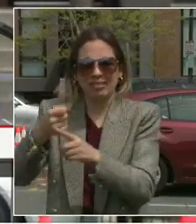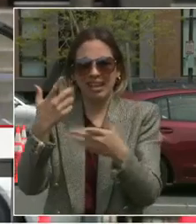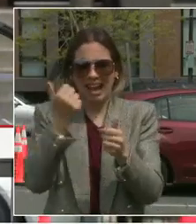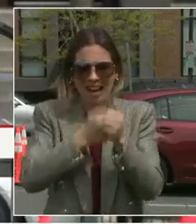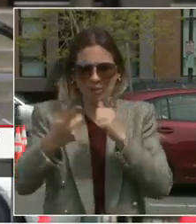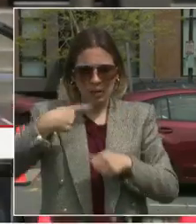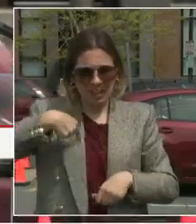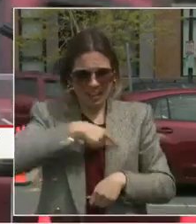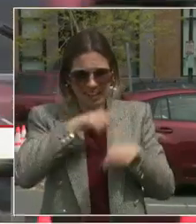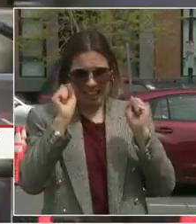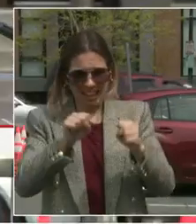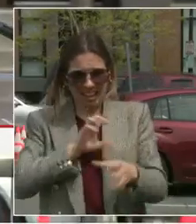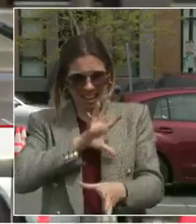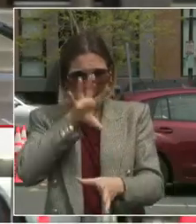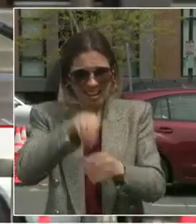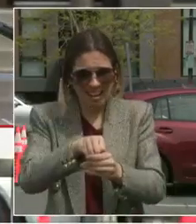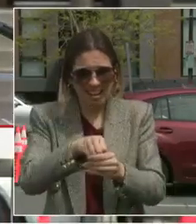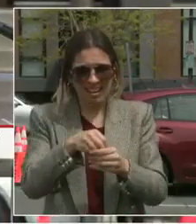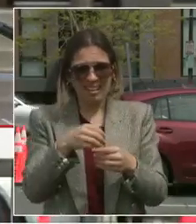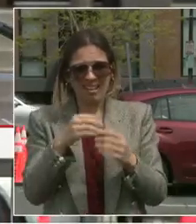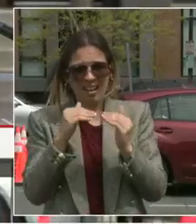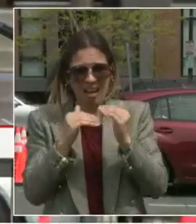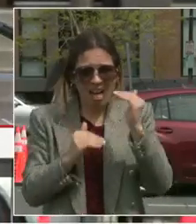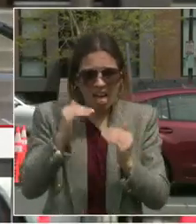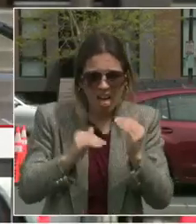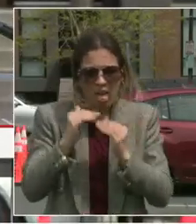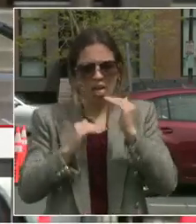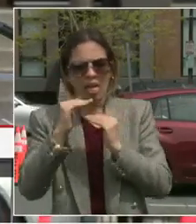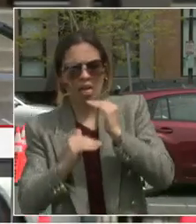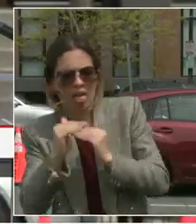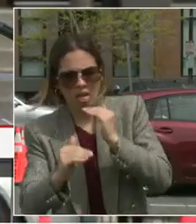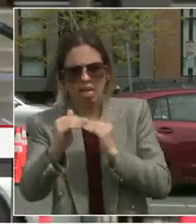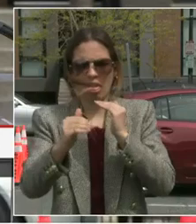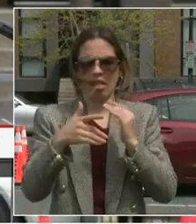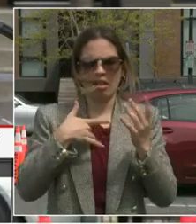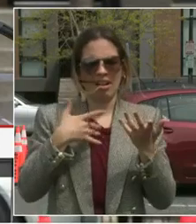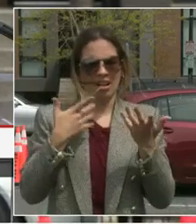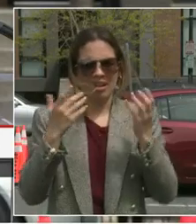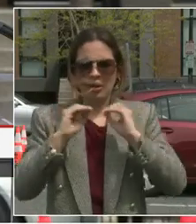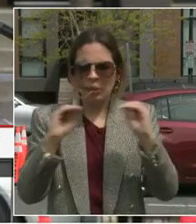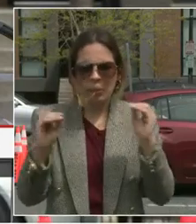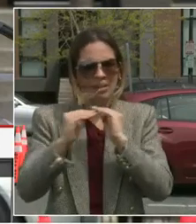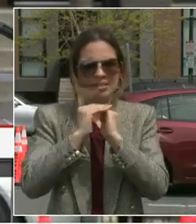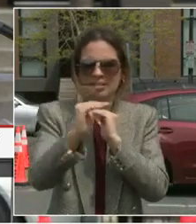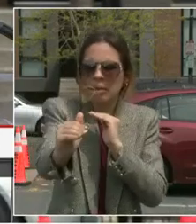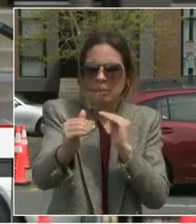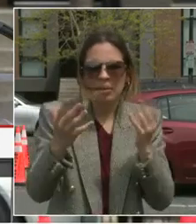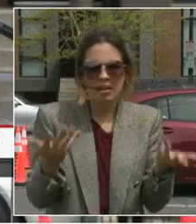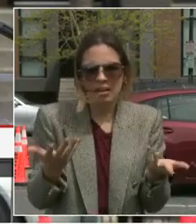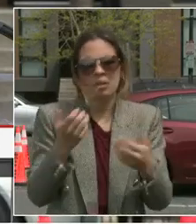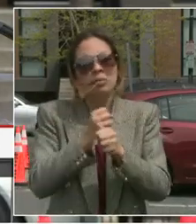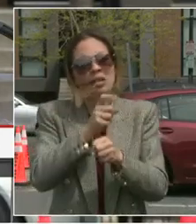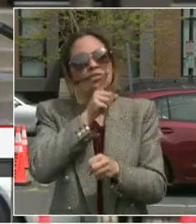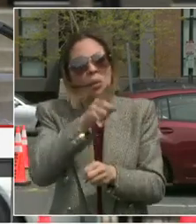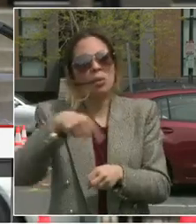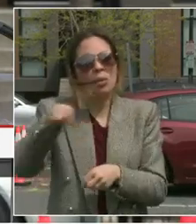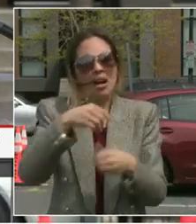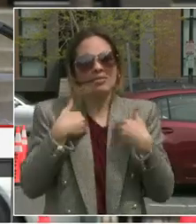find ourselves in a place of instability, and it is having those services and making them available that allows us